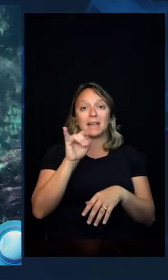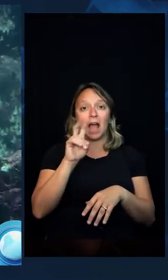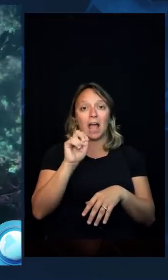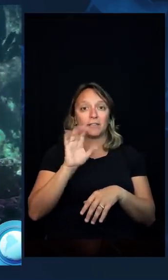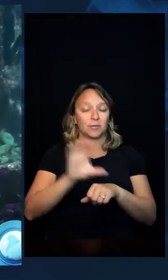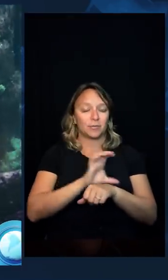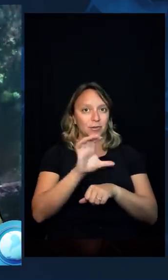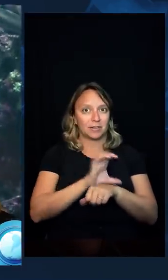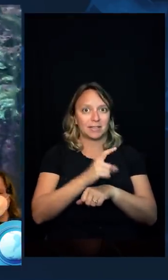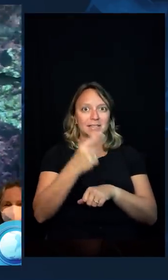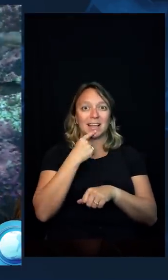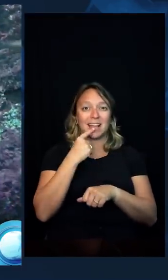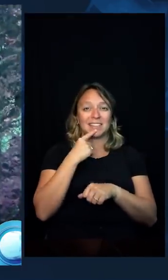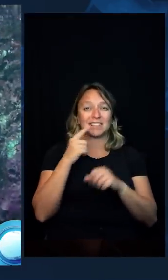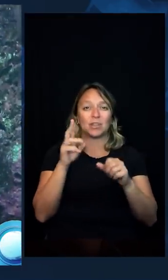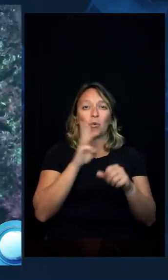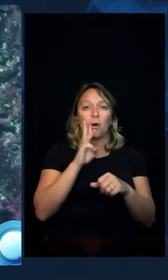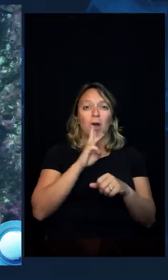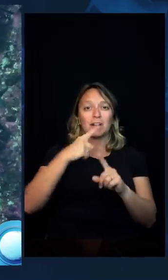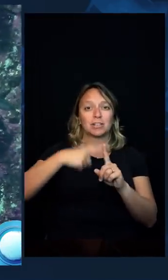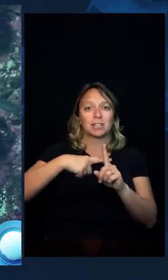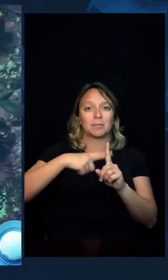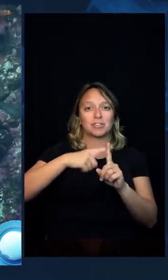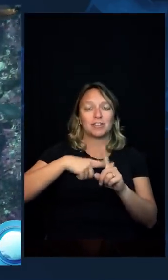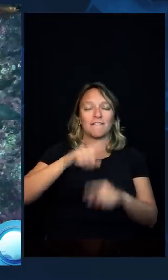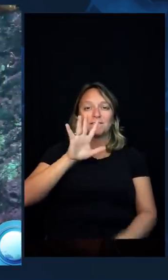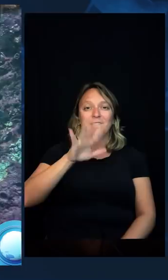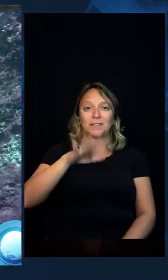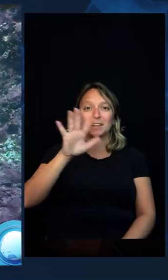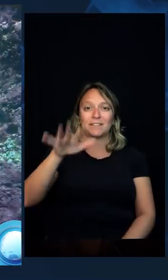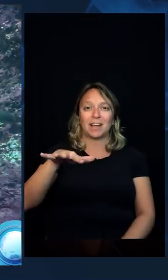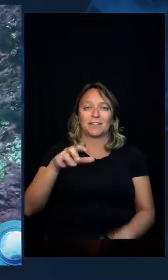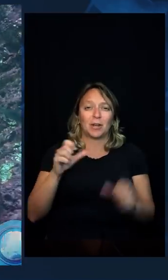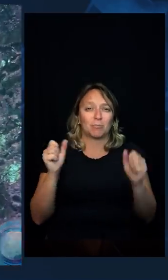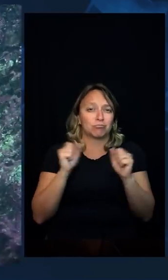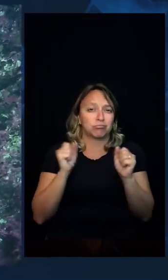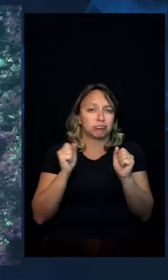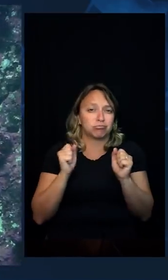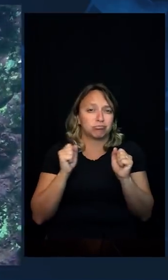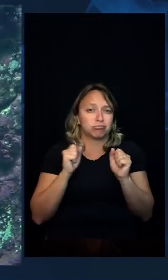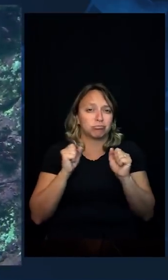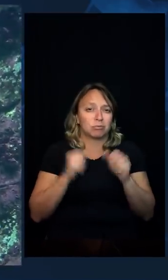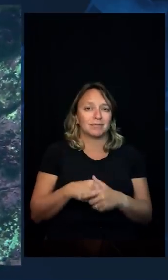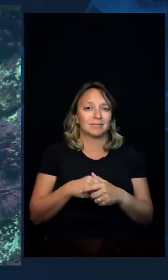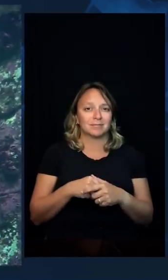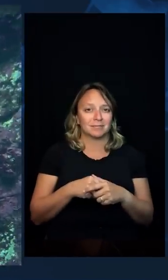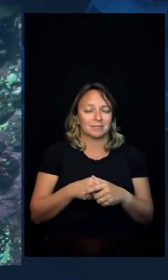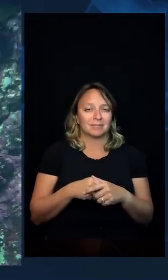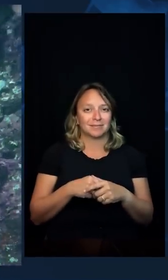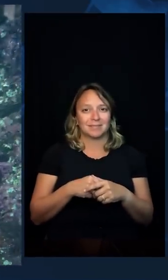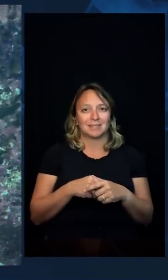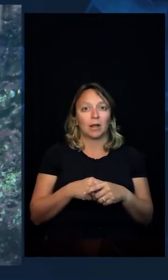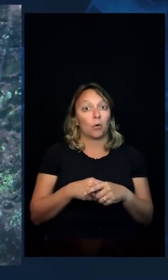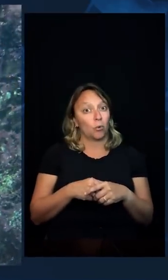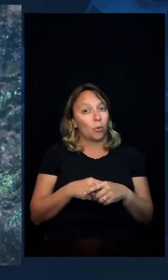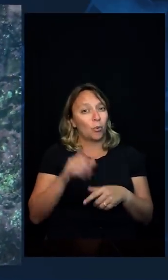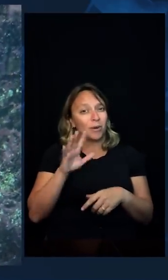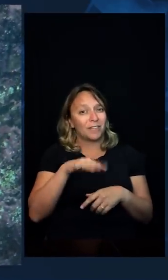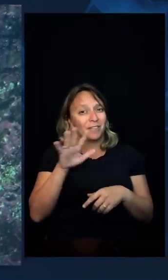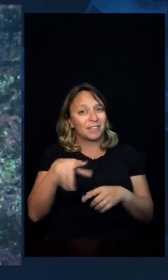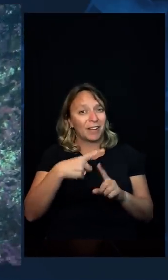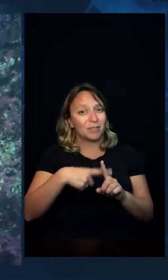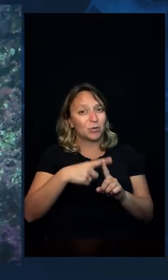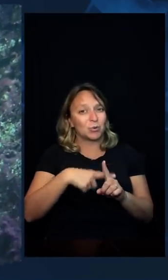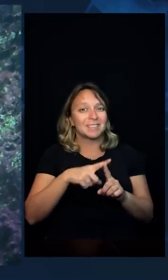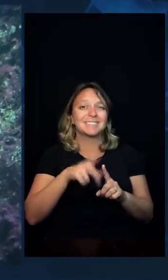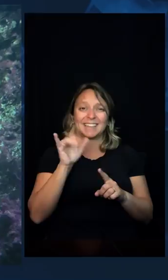me that it is 55 degrees Fahrenheit. Brr. Well, at 55 degrees, that